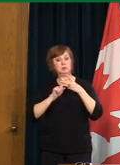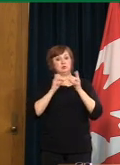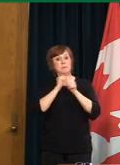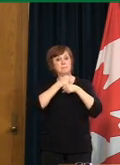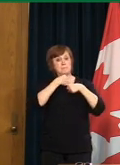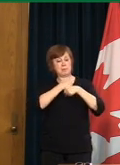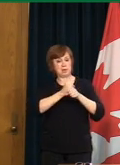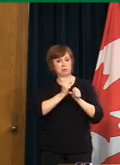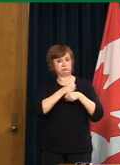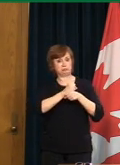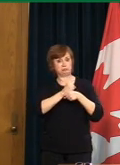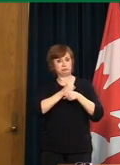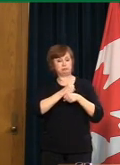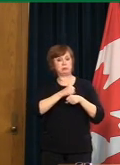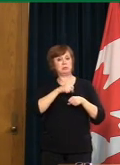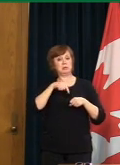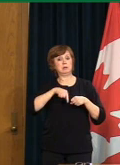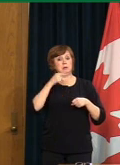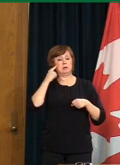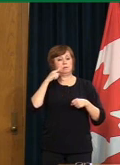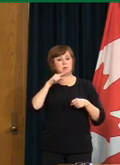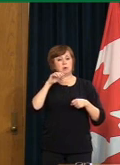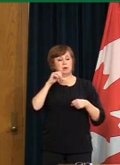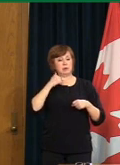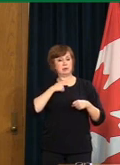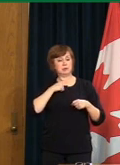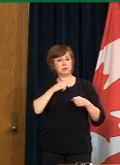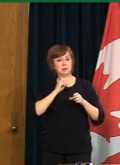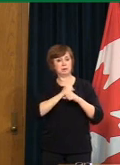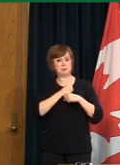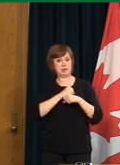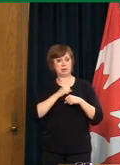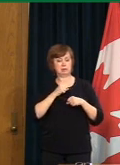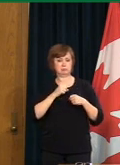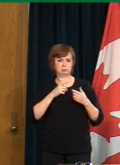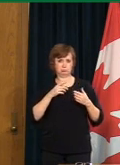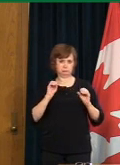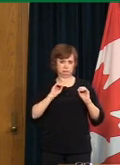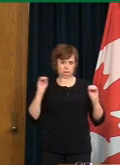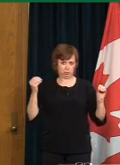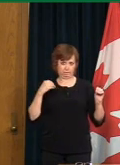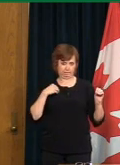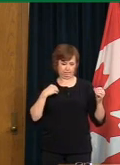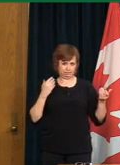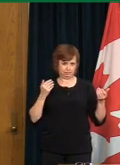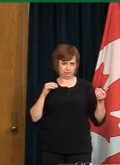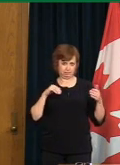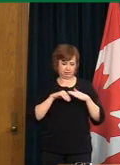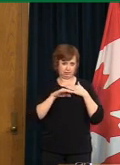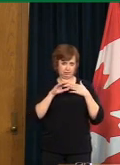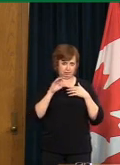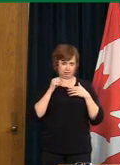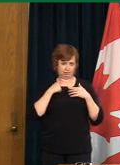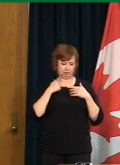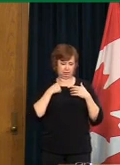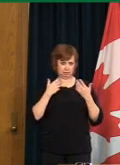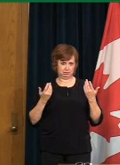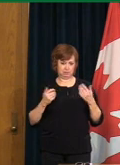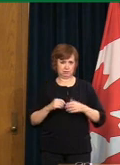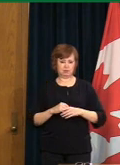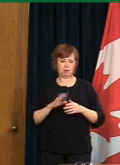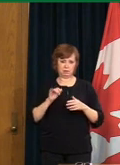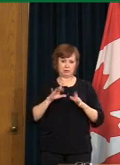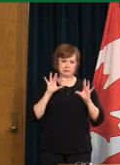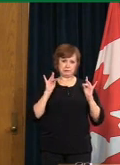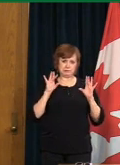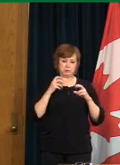the production capacity that we have, or the manufacturing facility, or the lack thereof in this nation, is a problem,